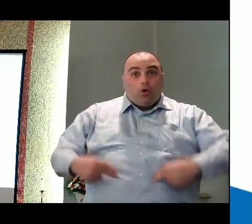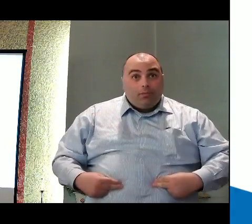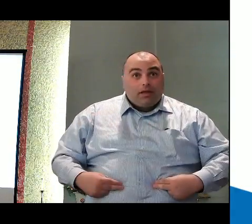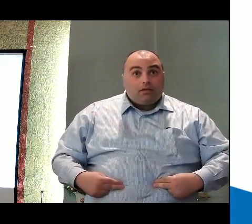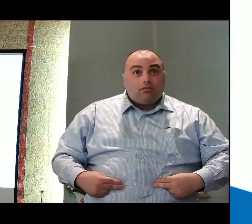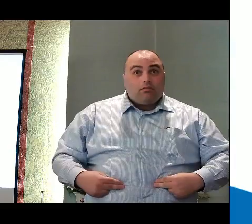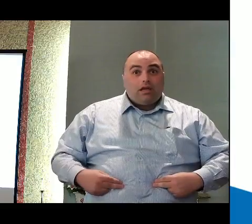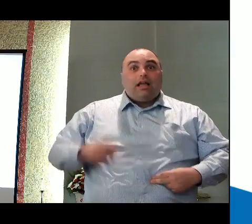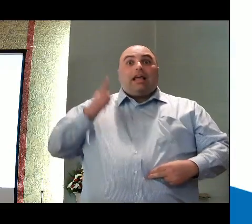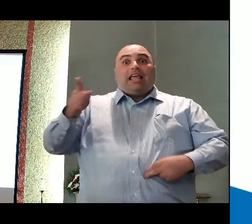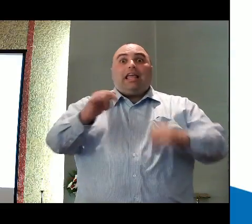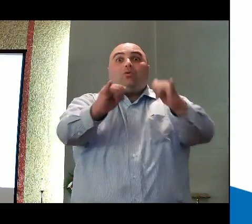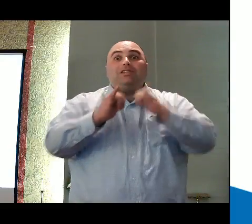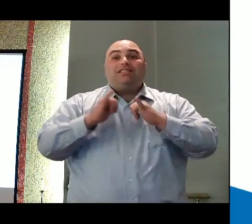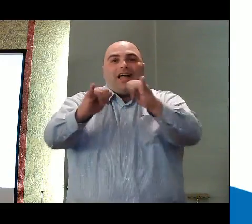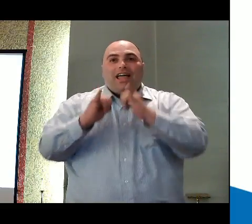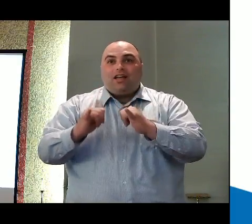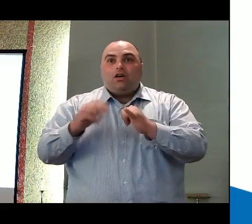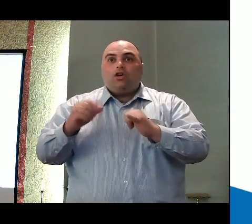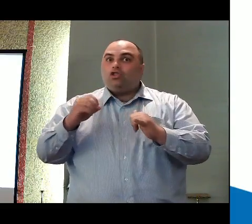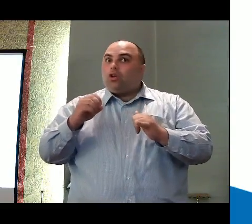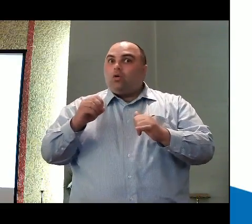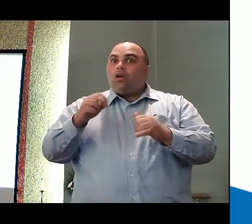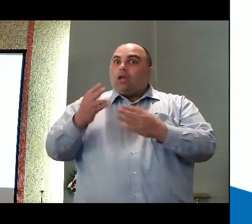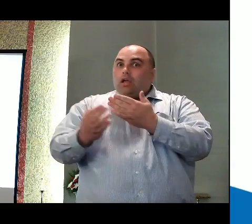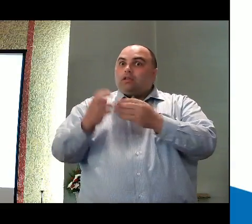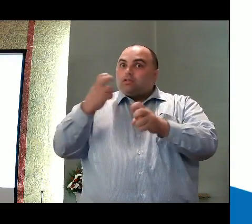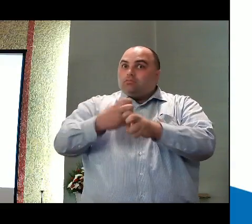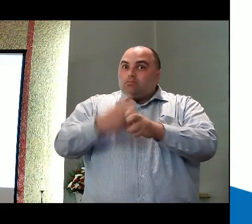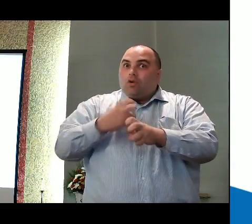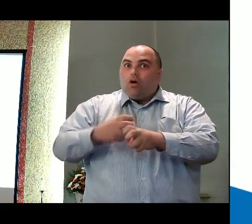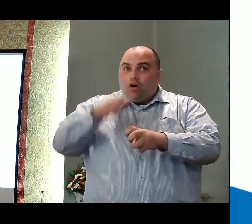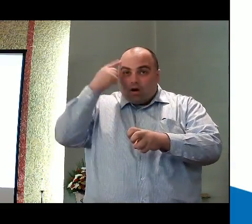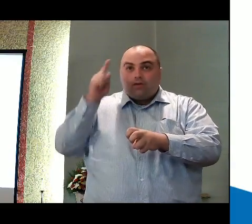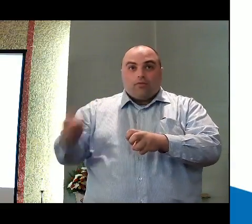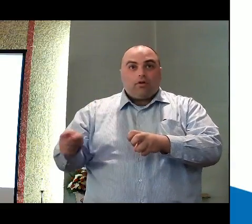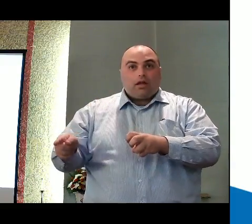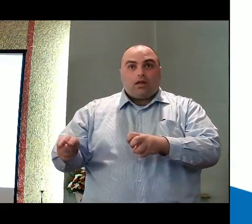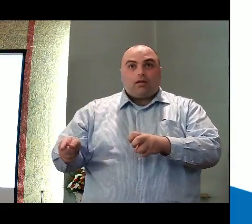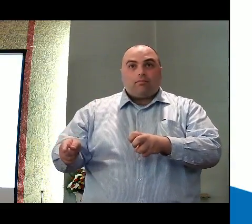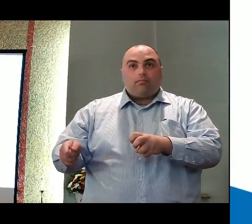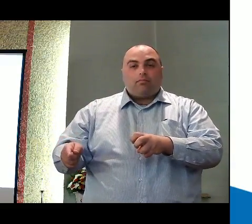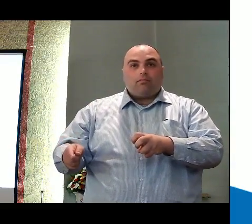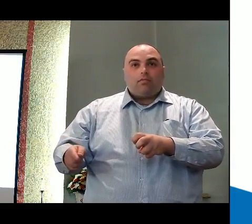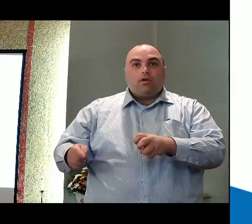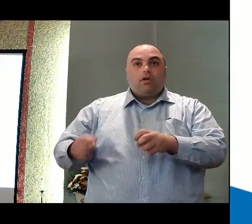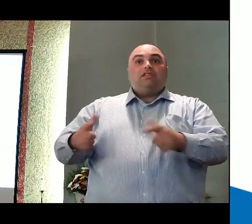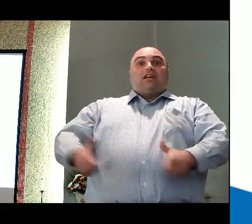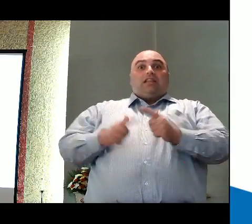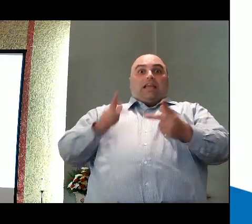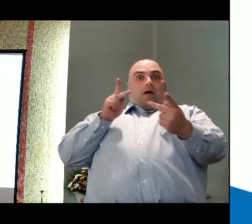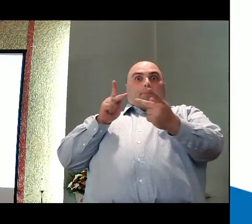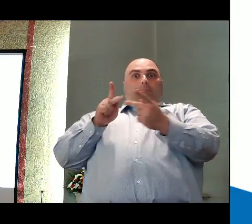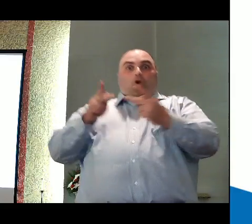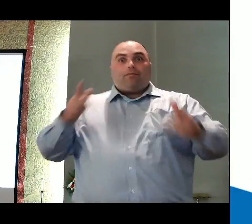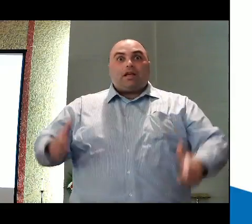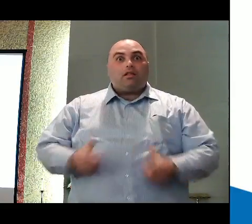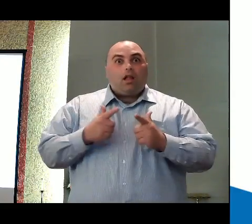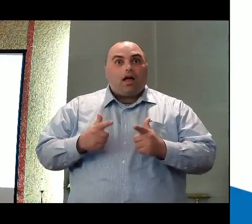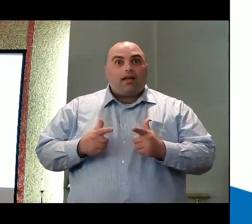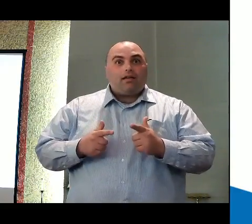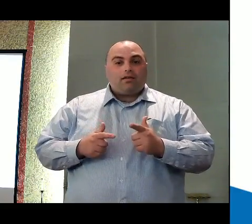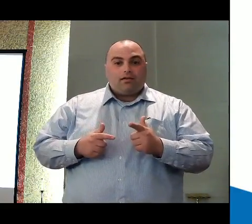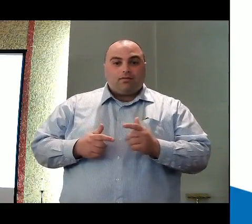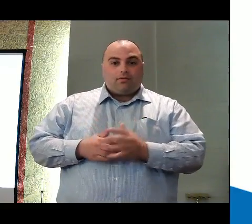men. It's Adam who had Seth. Seth had Enosh. Enosh had Kenan. Kenan had Mahalalel. Mahalalel had